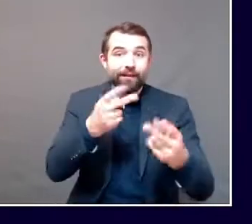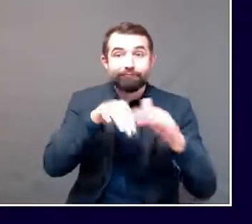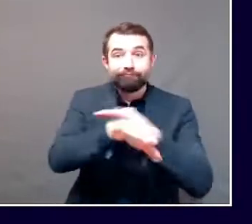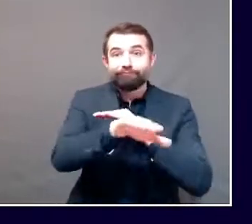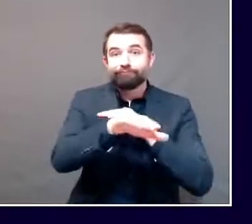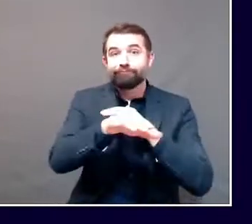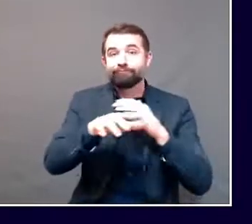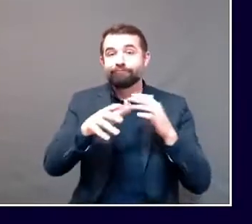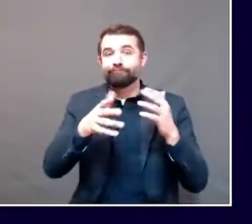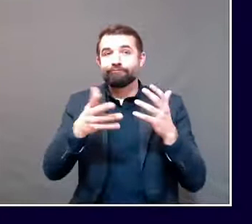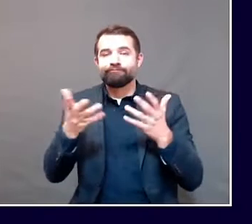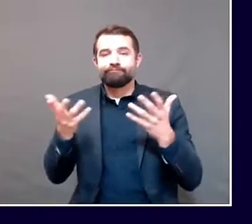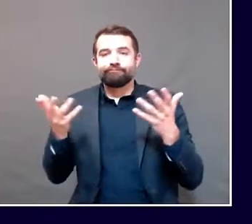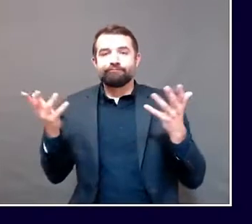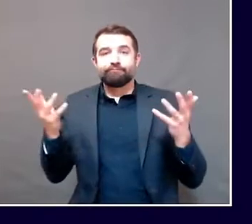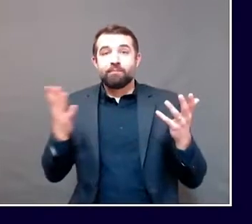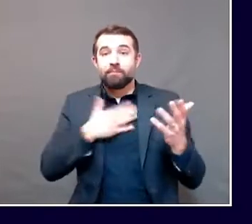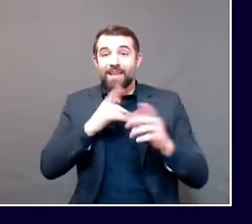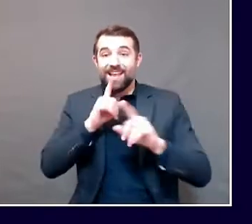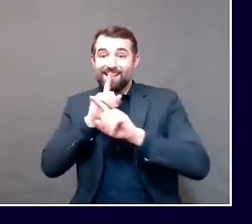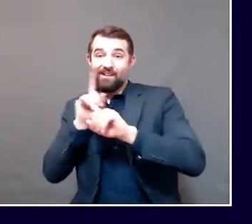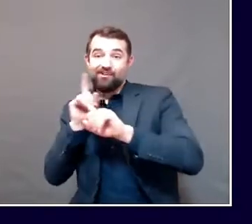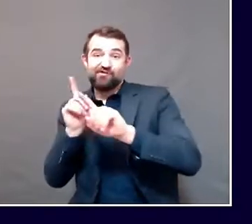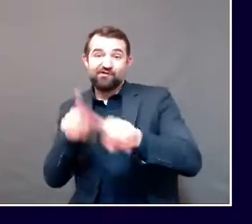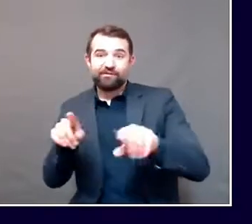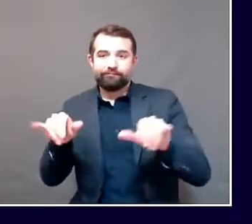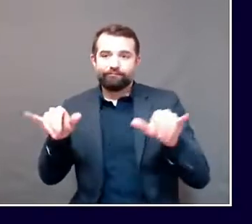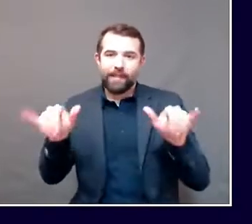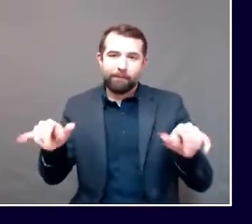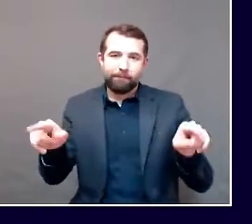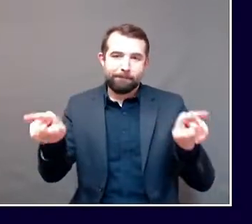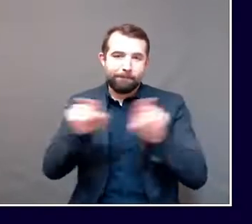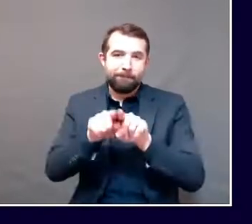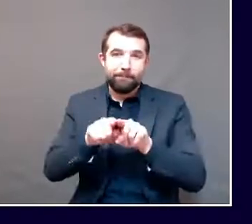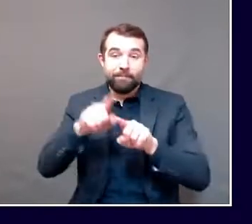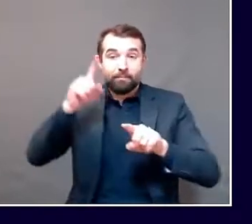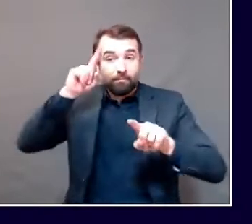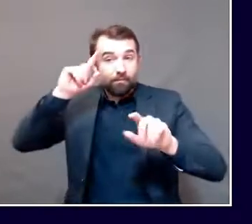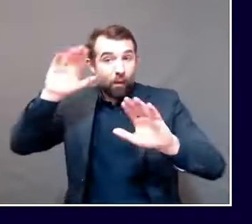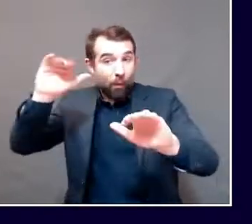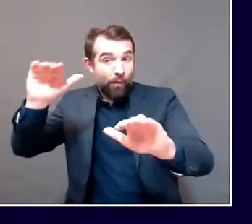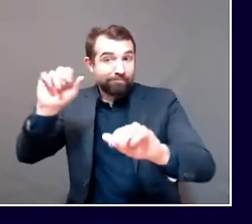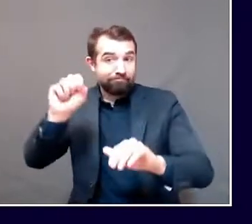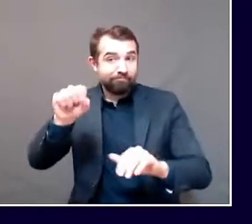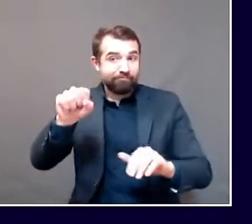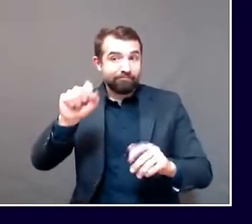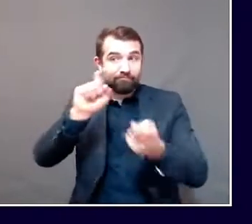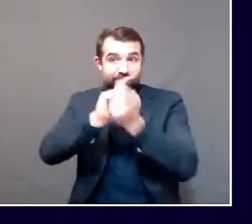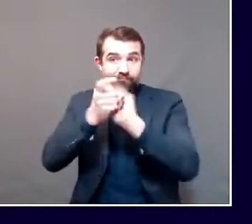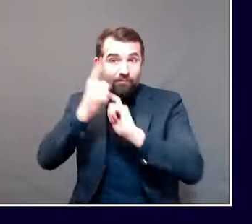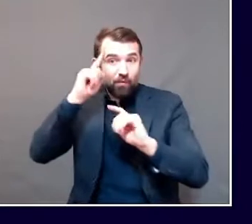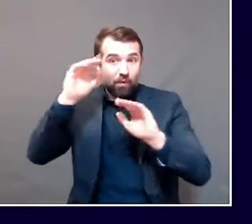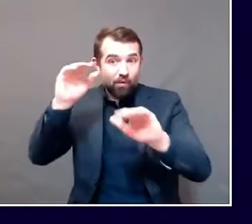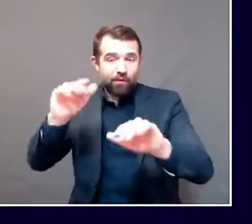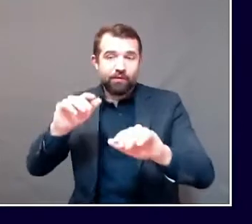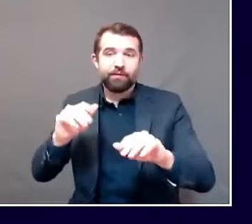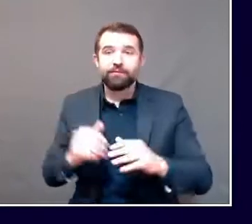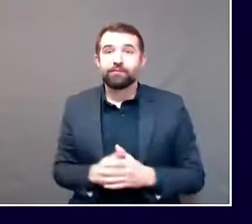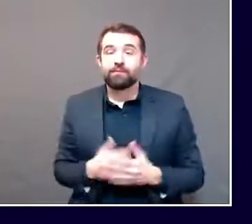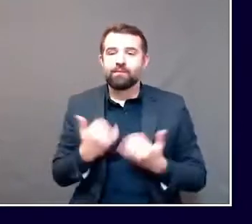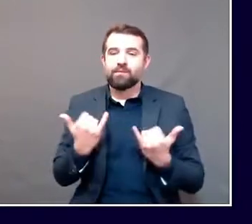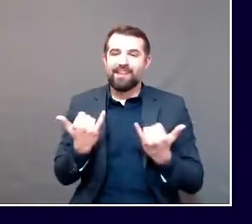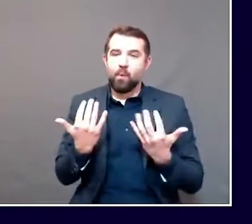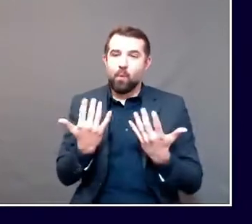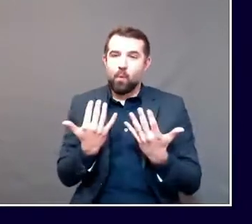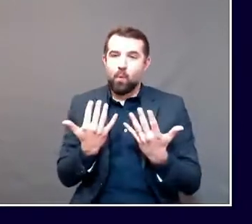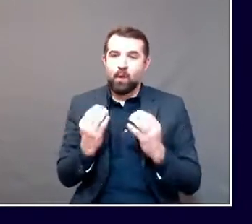Joe, my answer there is that I'm hoping so. We are eagerly awaiting some data that I know are being reviewed and